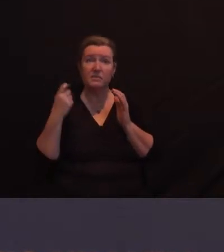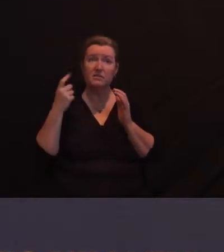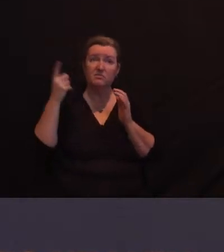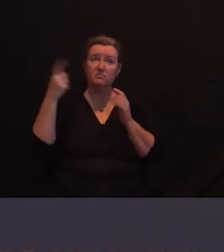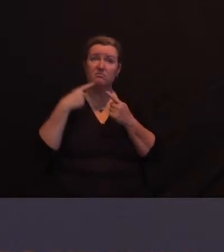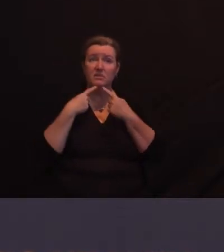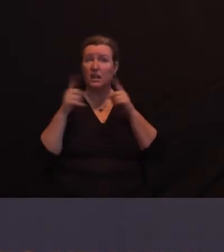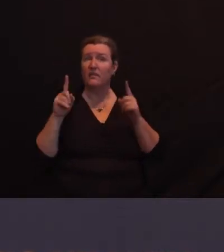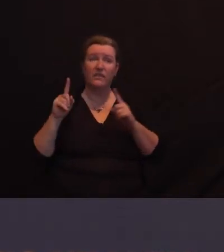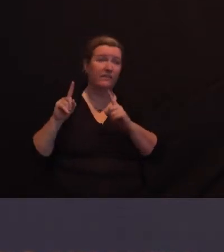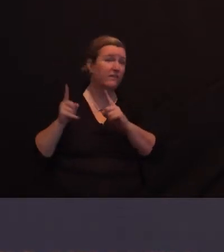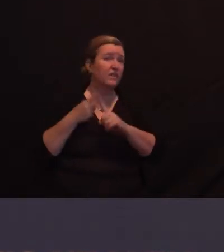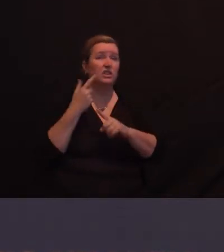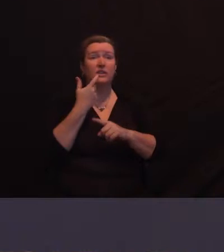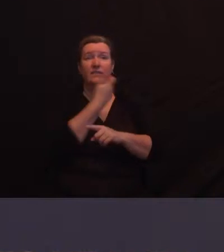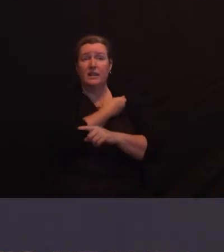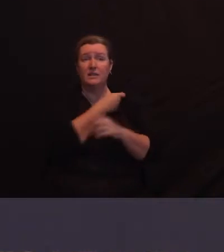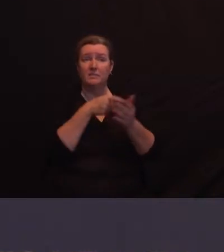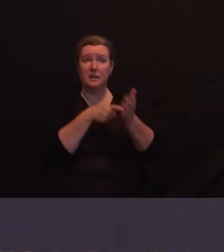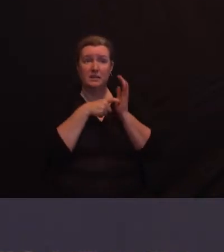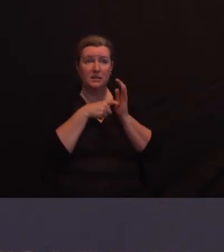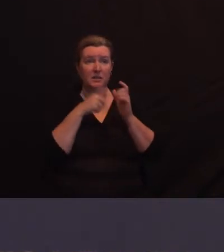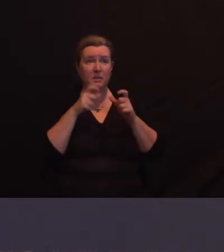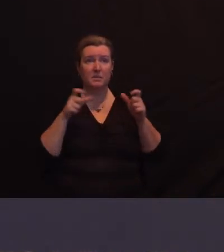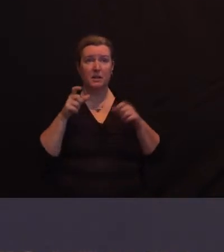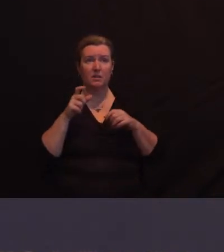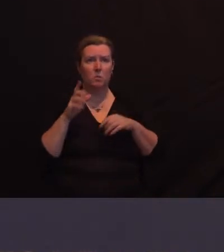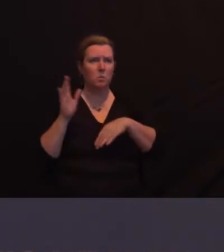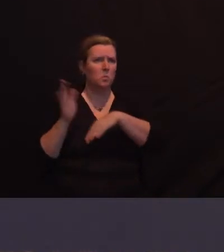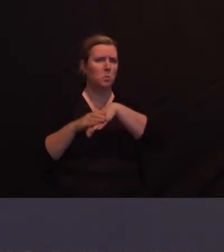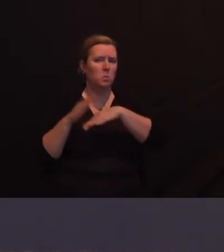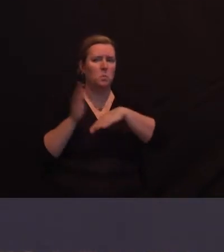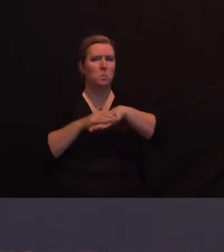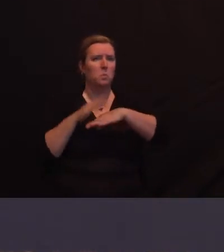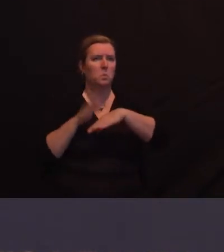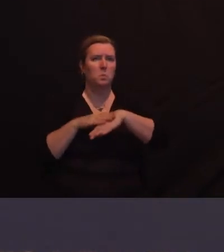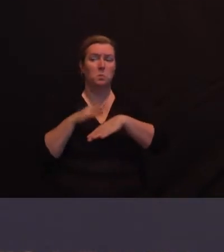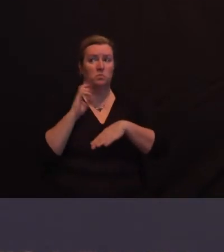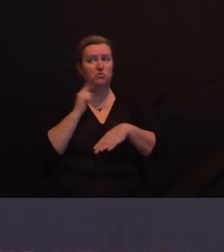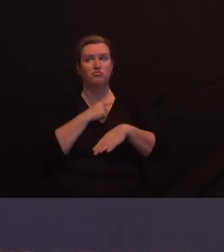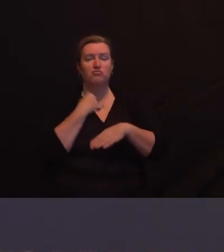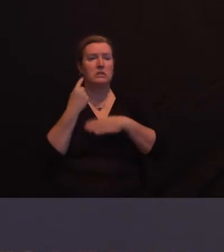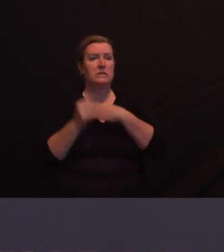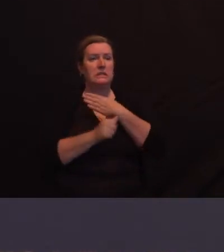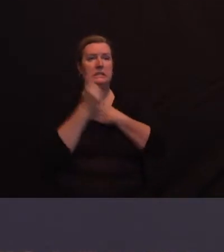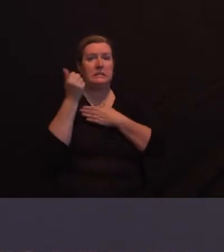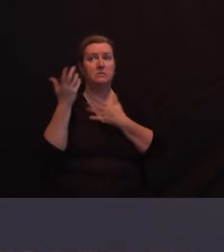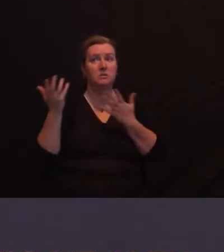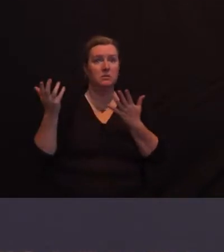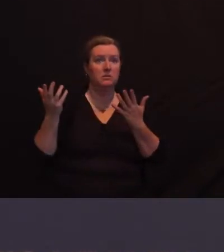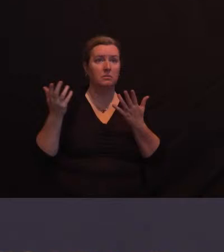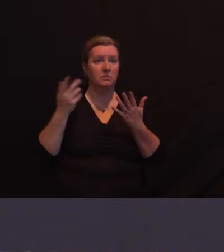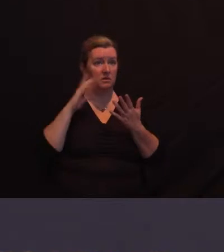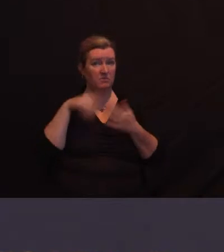mandates, critics warned that it was a slippery slope. Aren't you today proving them right?